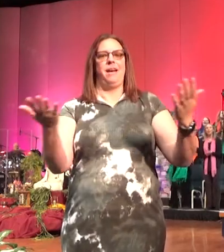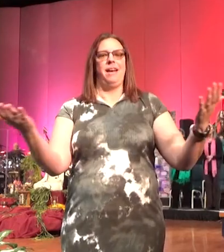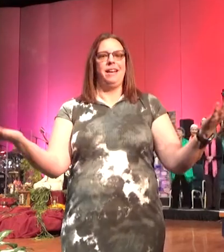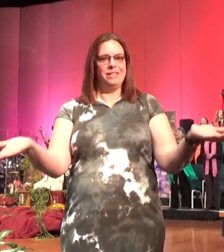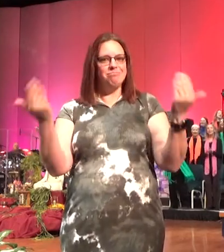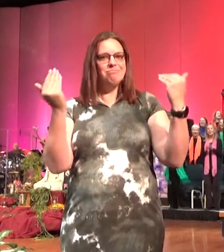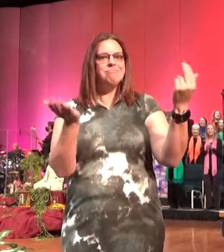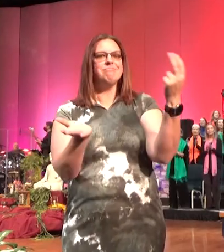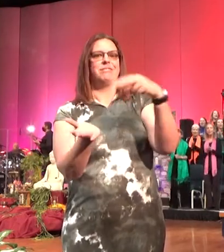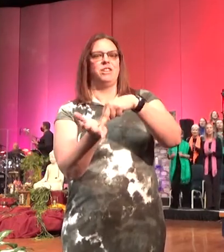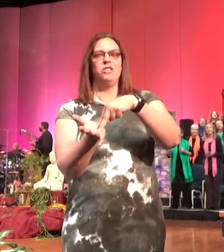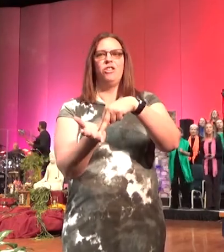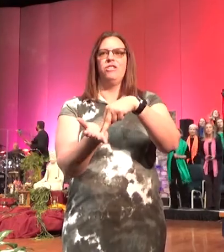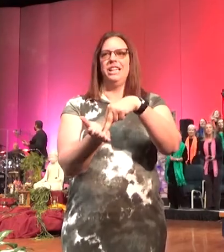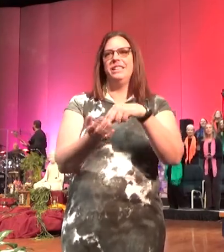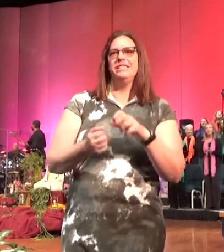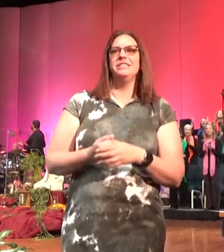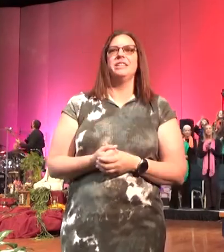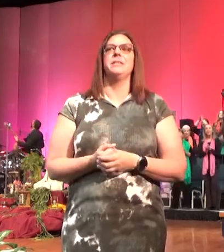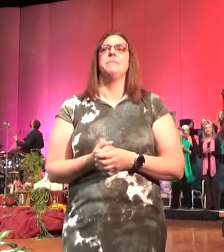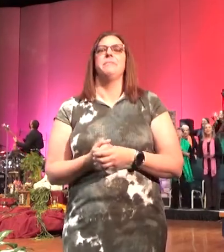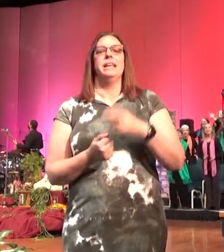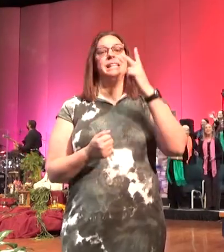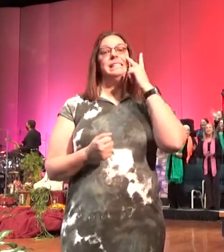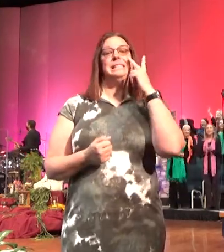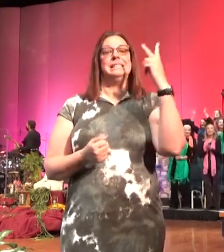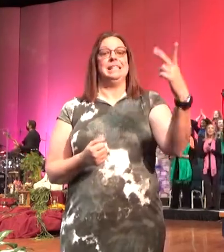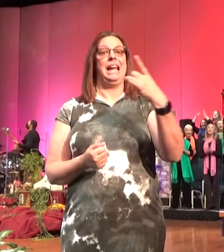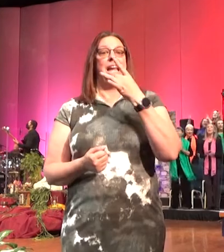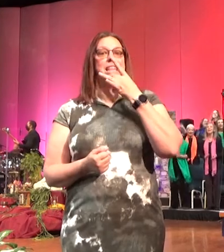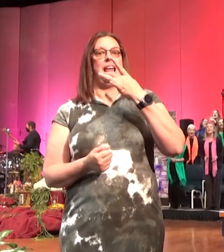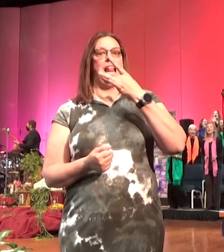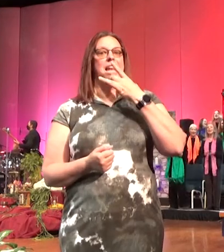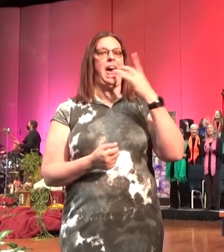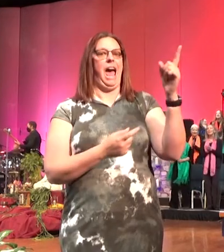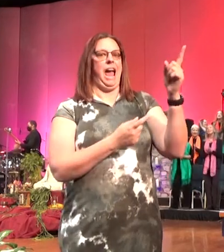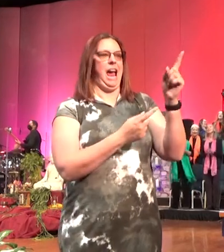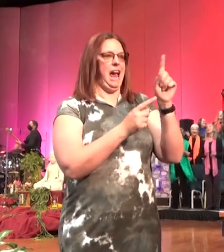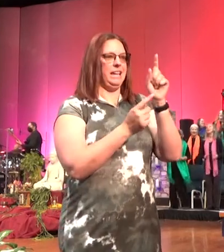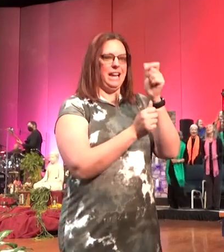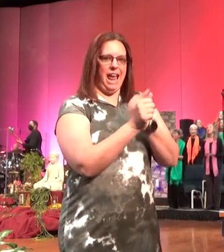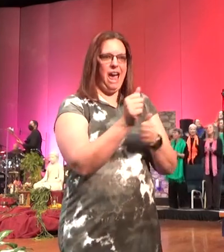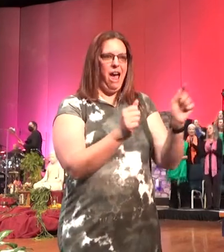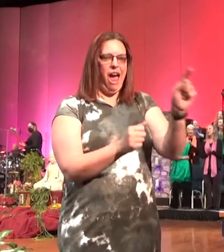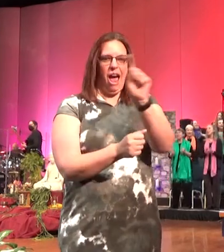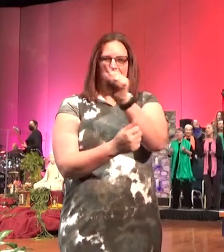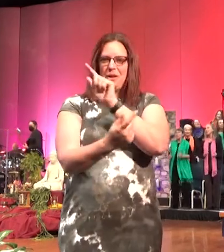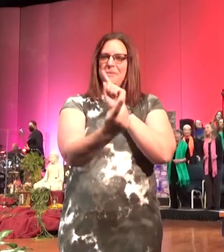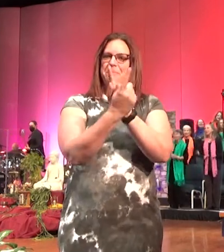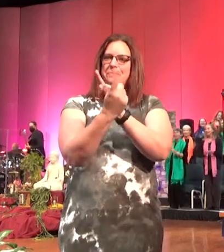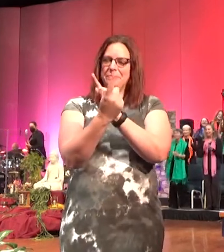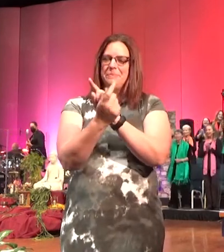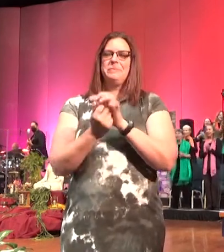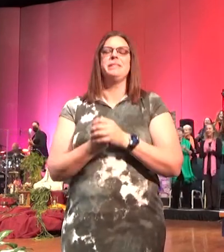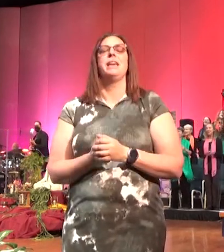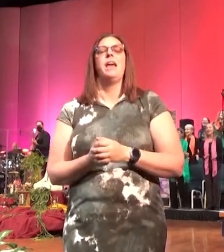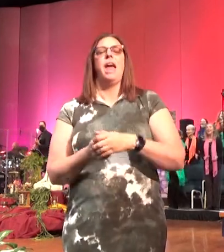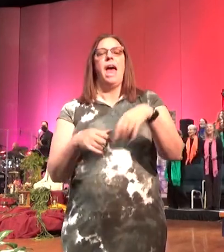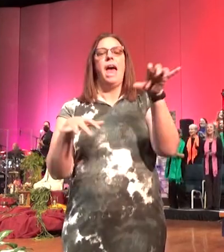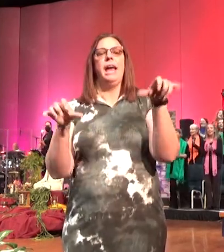get up on your feet. See the light in everybody you meet. Hey,